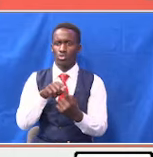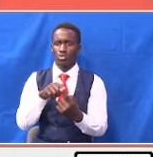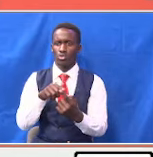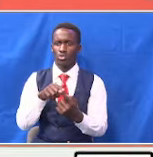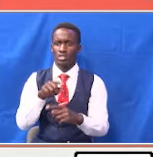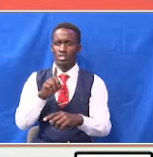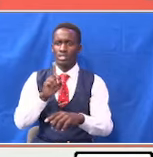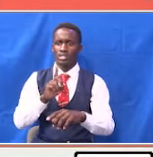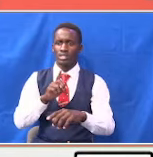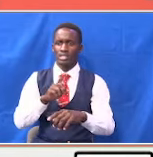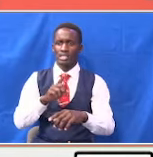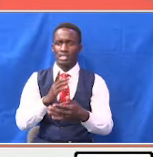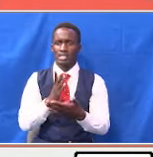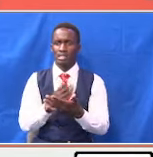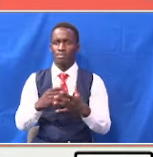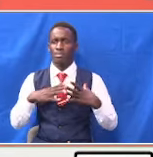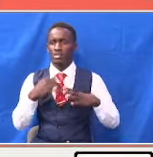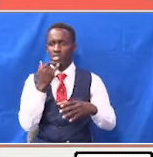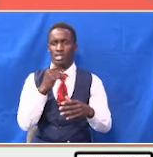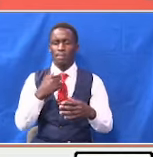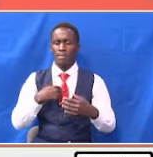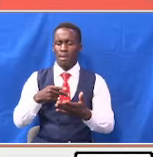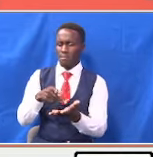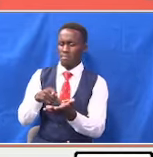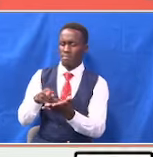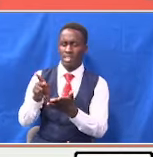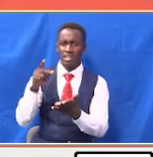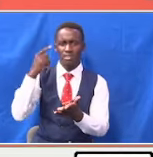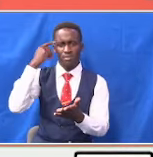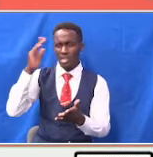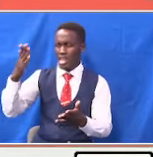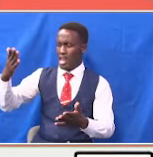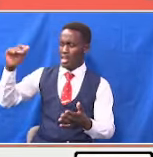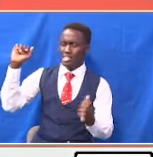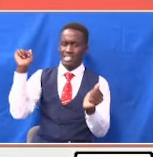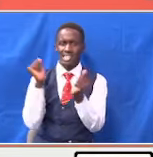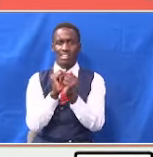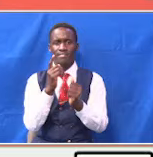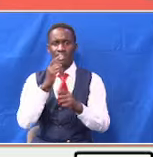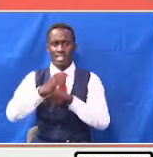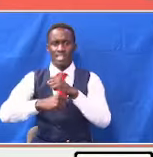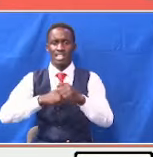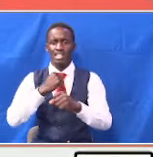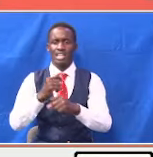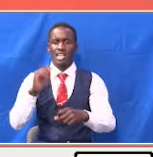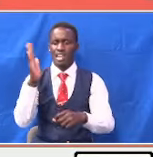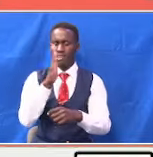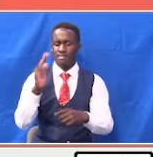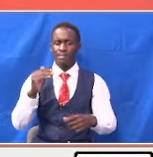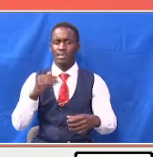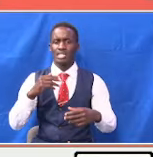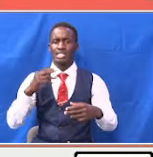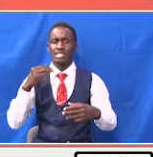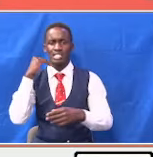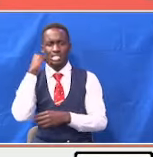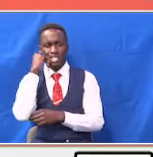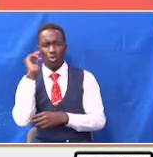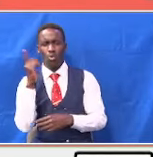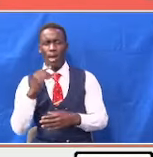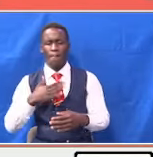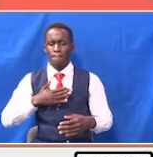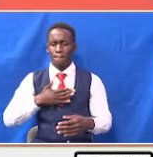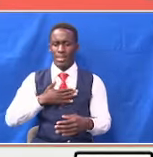time, somebody was saying that, I've paid this money for the last 11 years, I've never been sick, what have you, where has my money